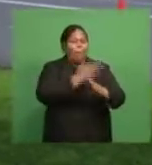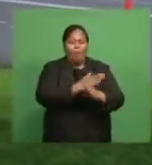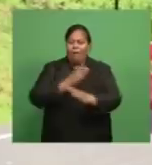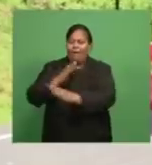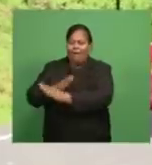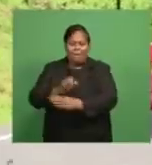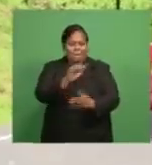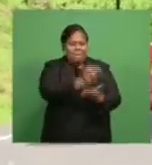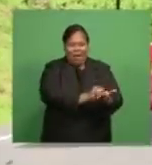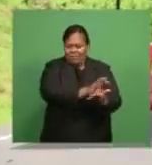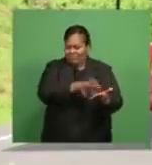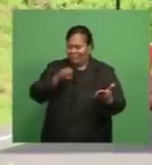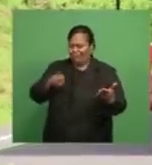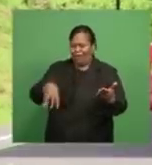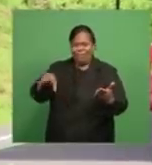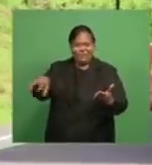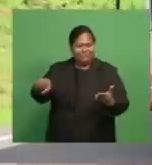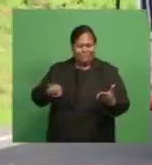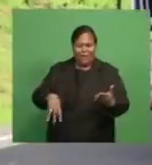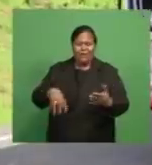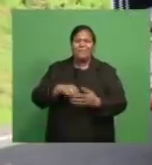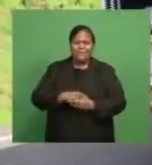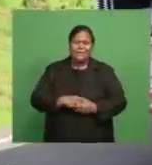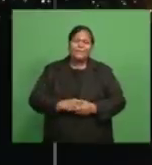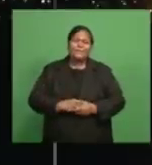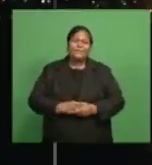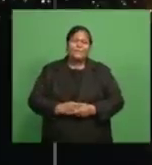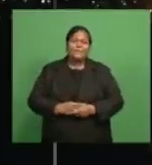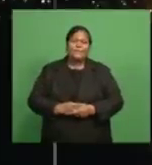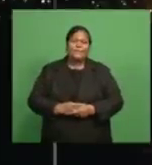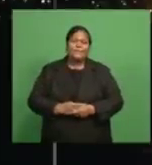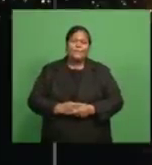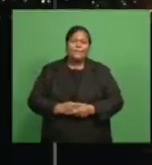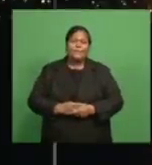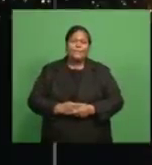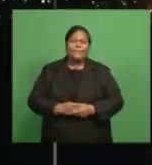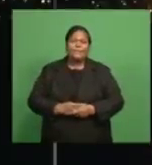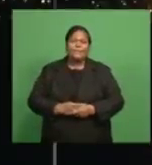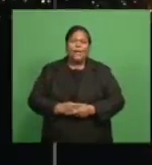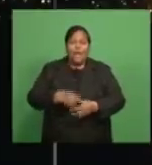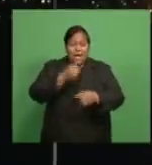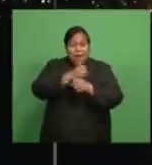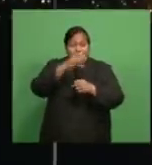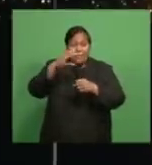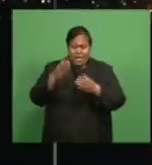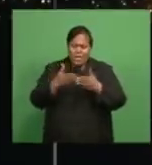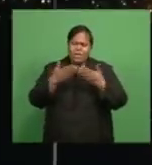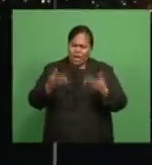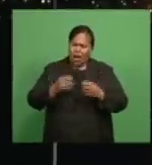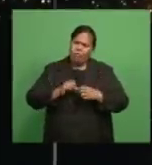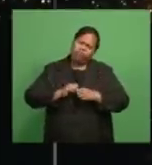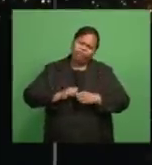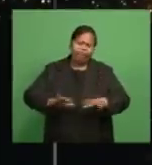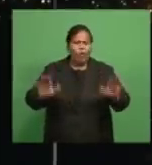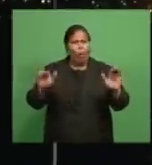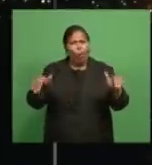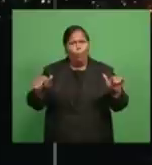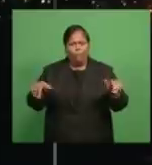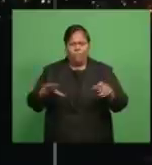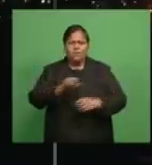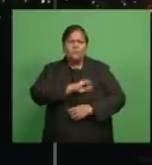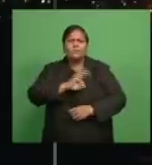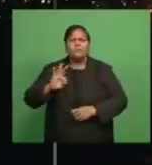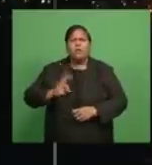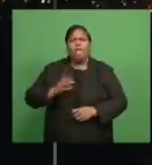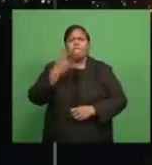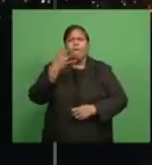borders. Josiah Nandunga, FBC News. A manufacturing company has sent its employees on a 4-week-long